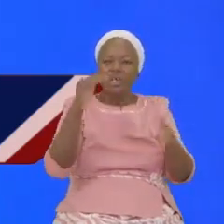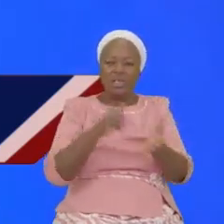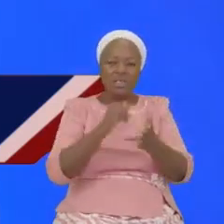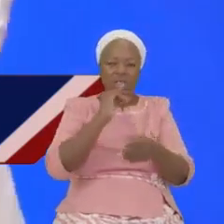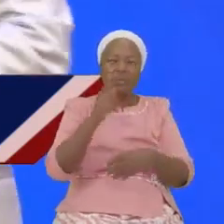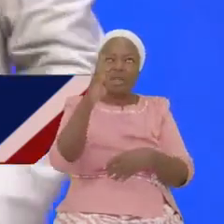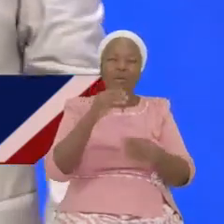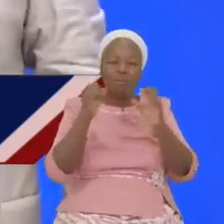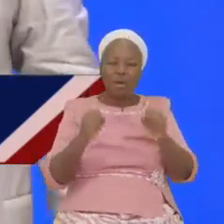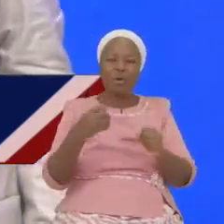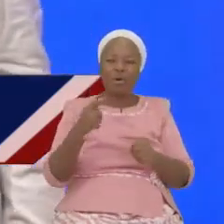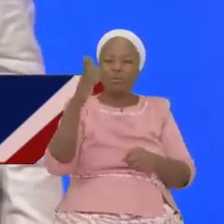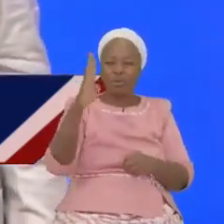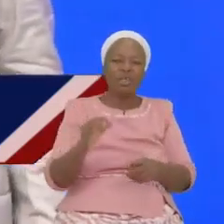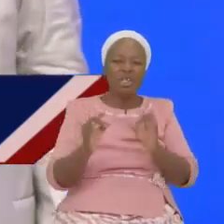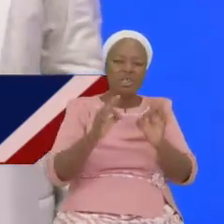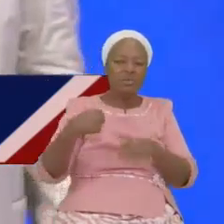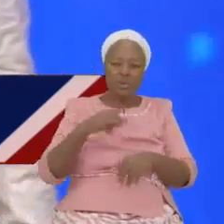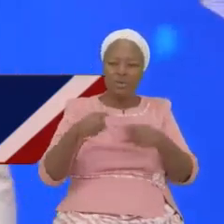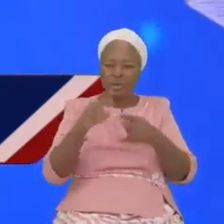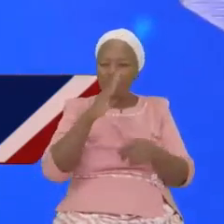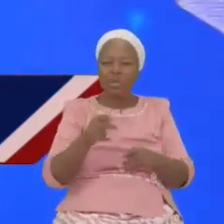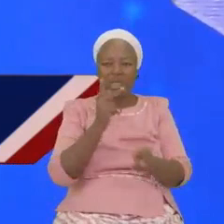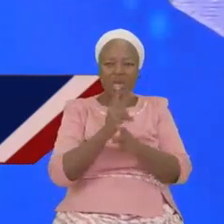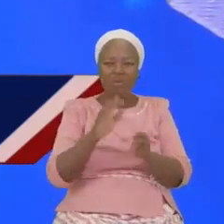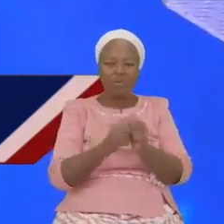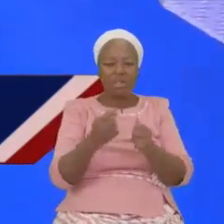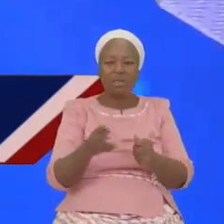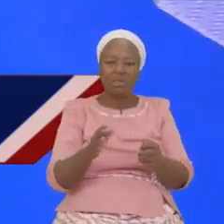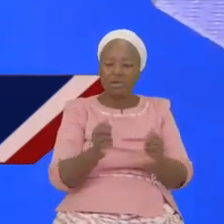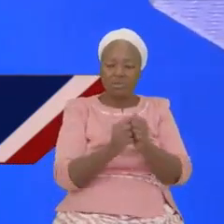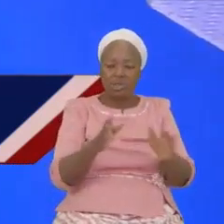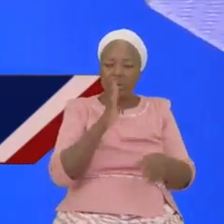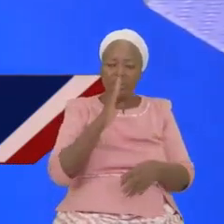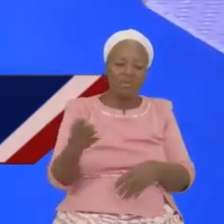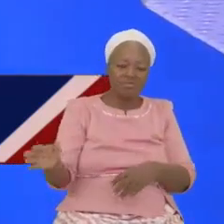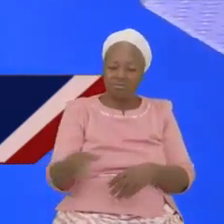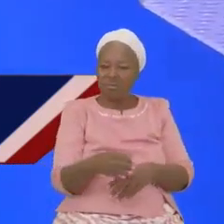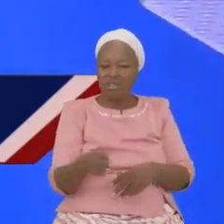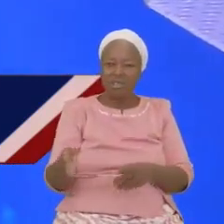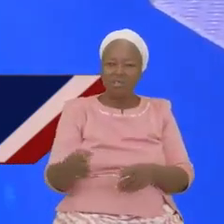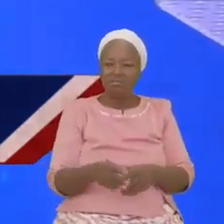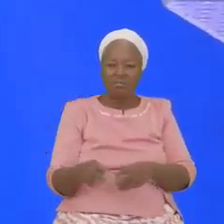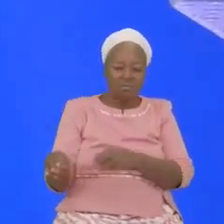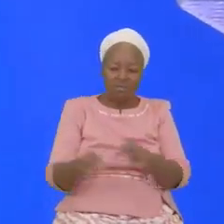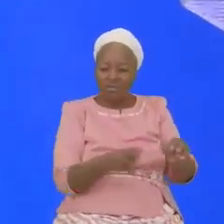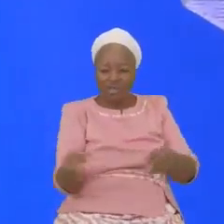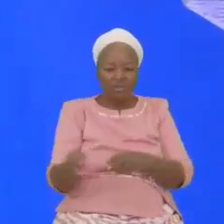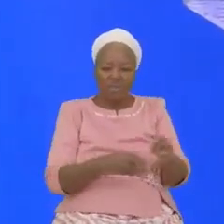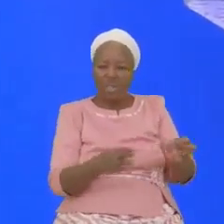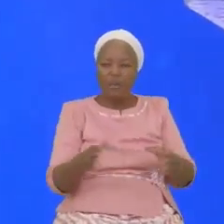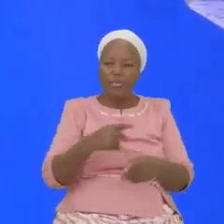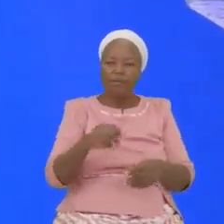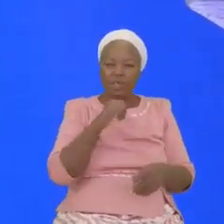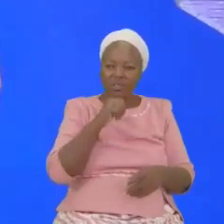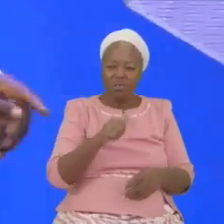by the power of God. If we're going to be kept without being jolted without being driven away from the